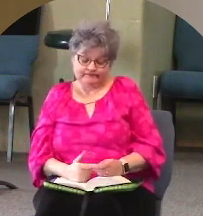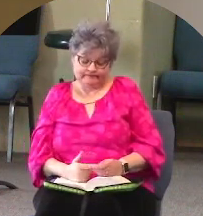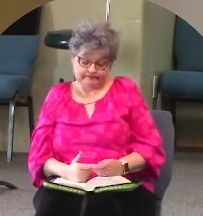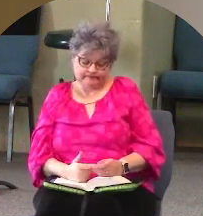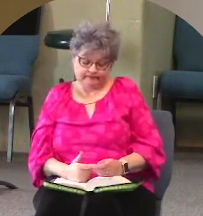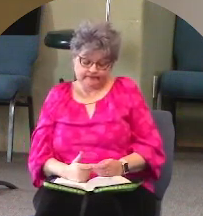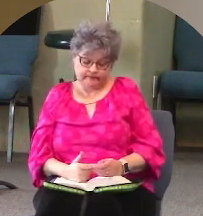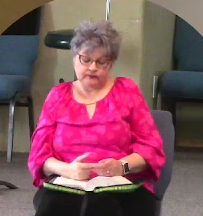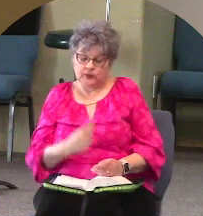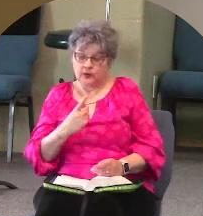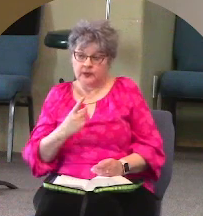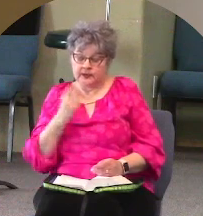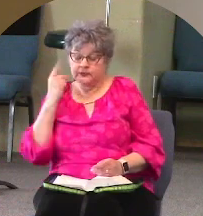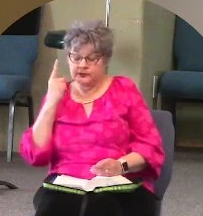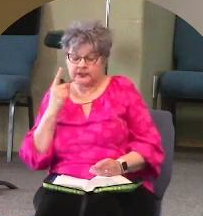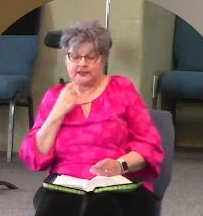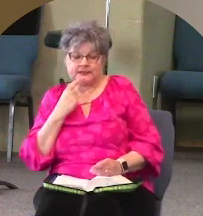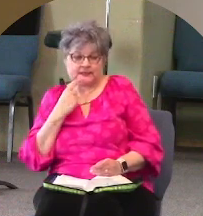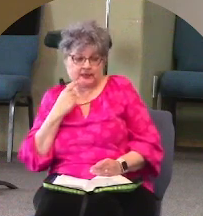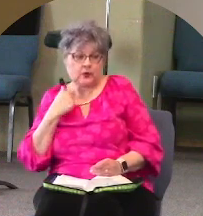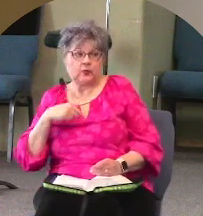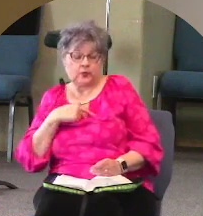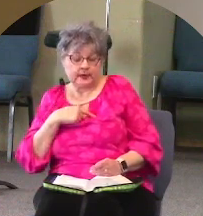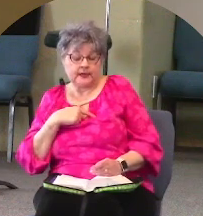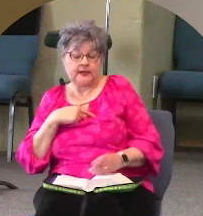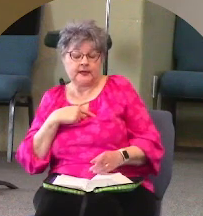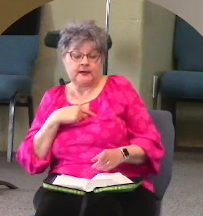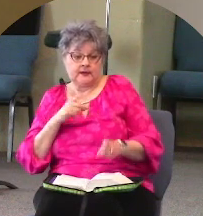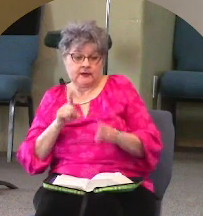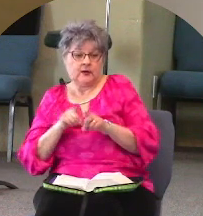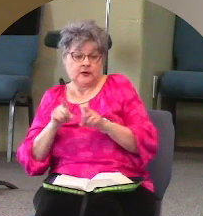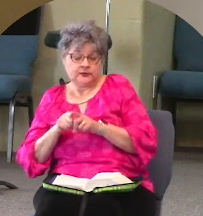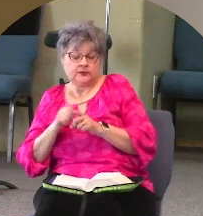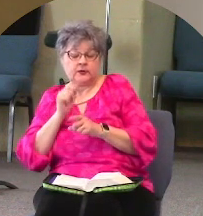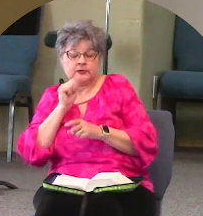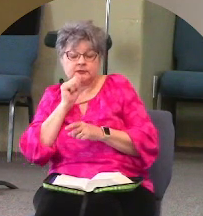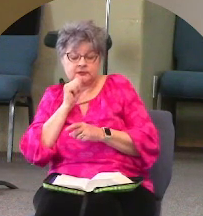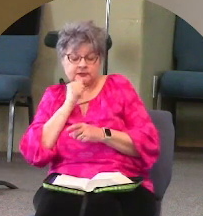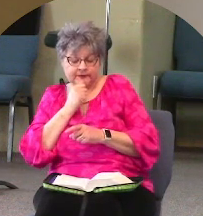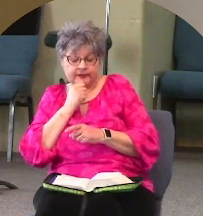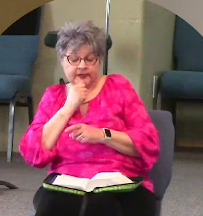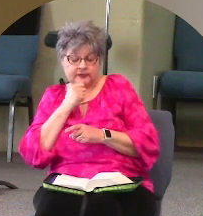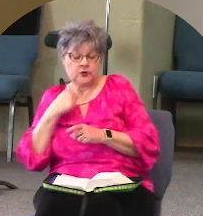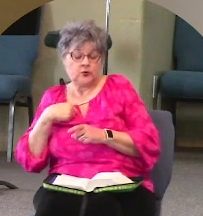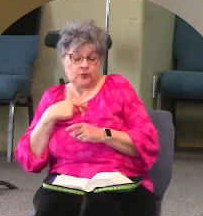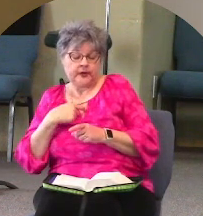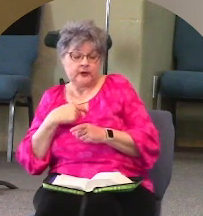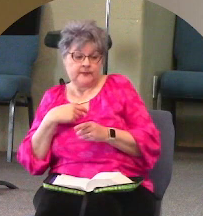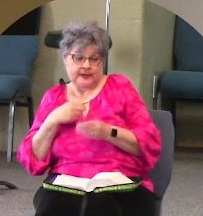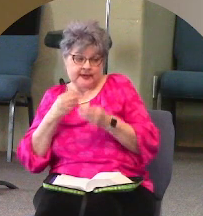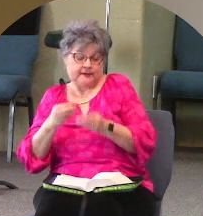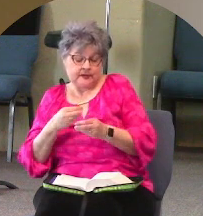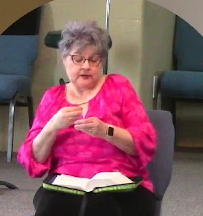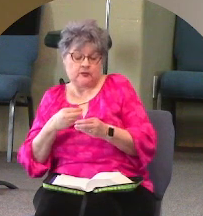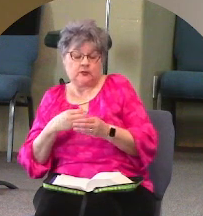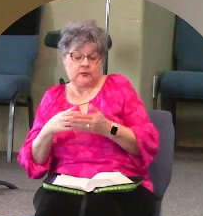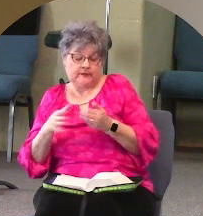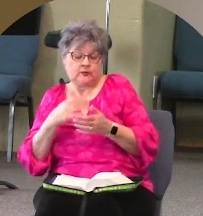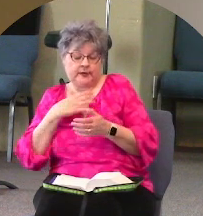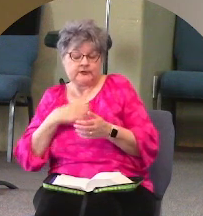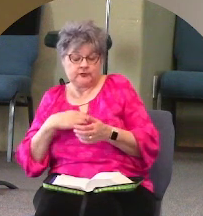The one that got it said this, and he said, and we indeed are suffering justly, for we are receiving what we deserve for our